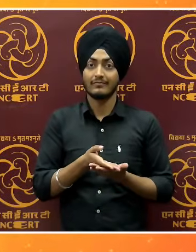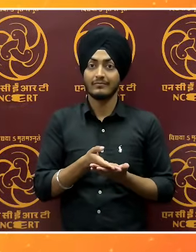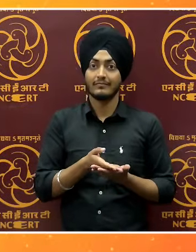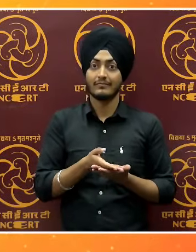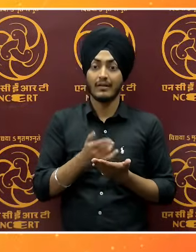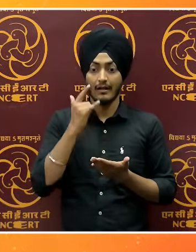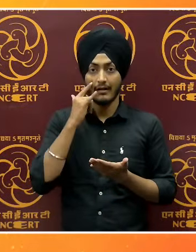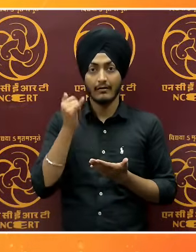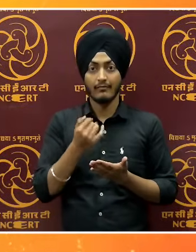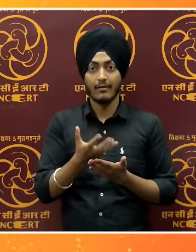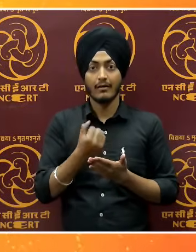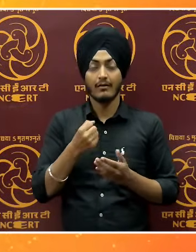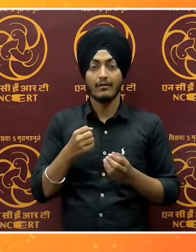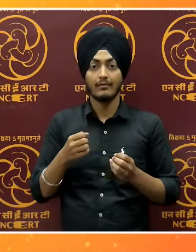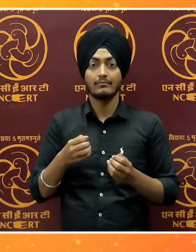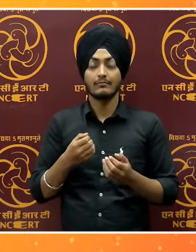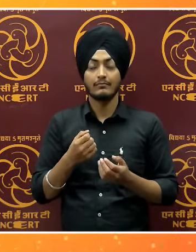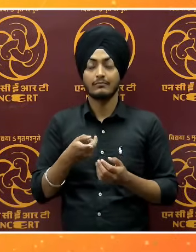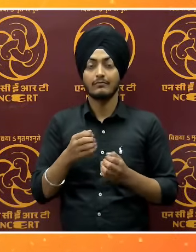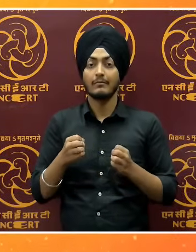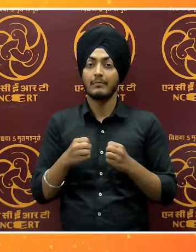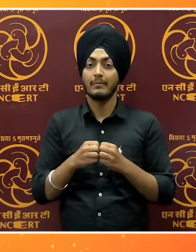find out the magnetic field